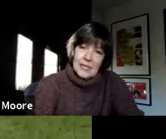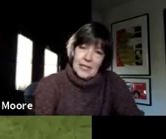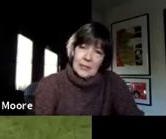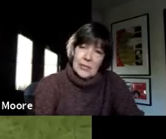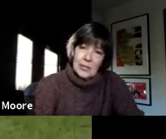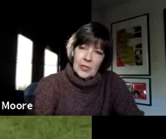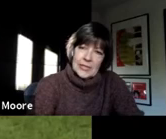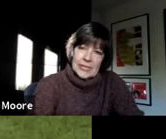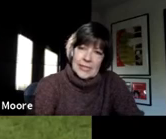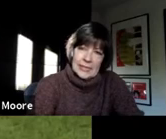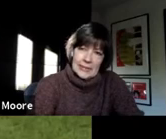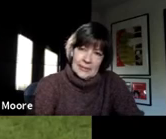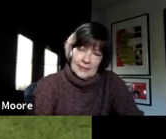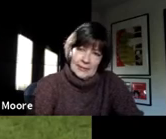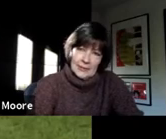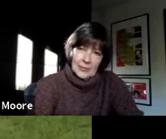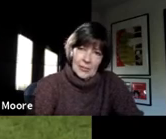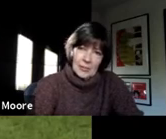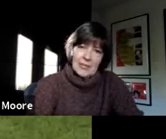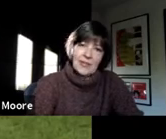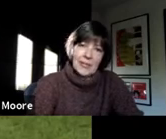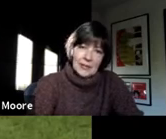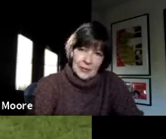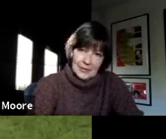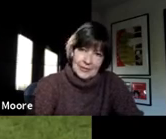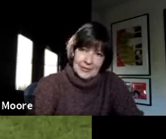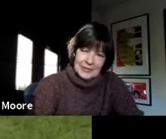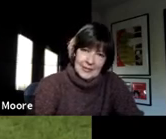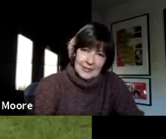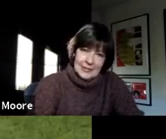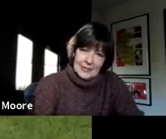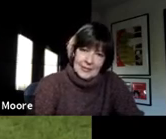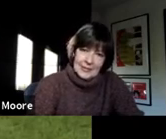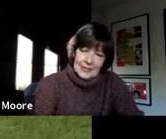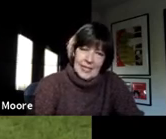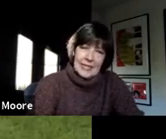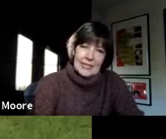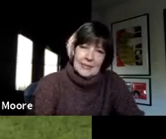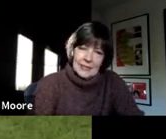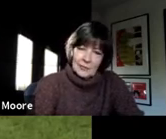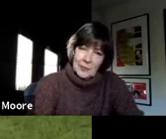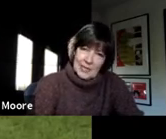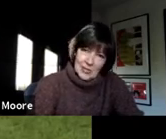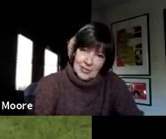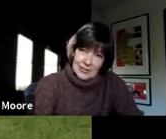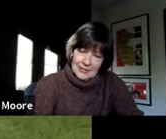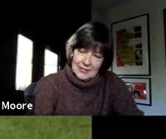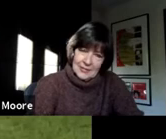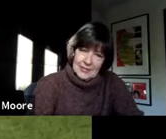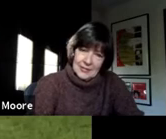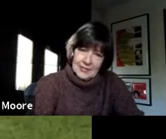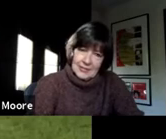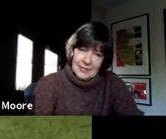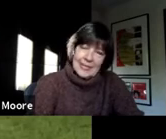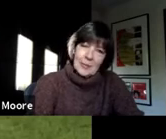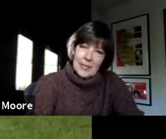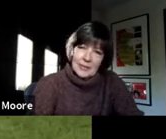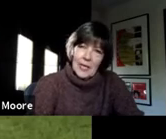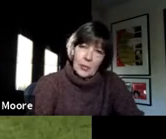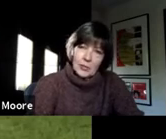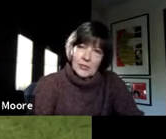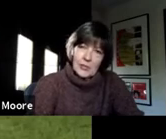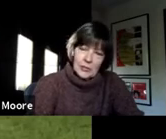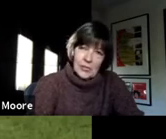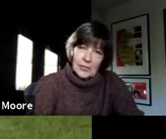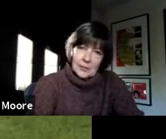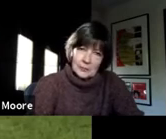Every time we look at a scene, we should be evaluating, taking in the information, thinking about how